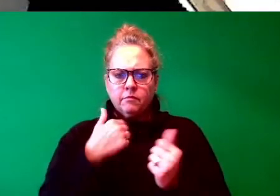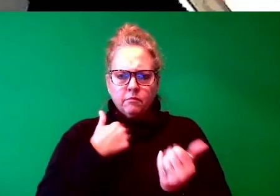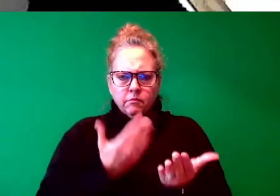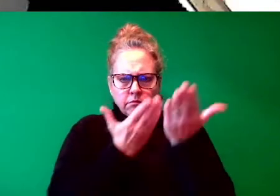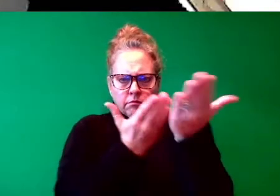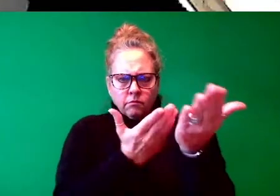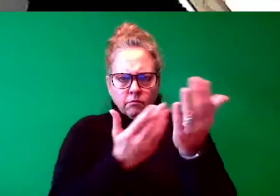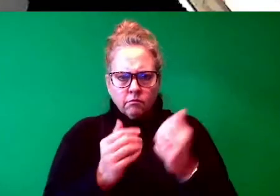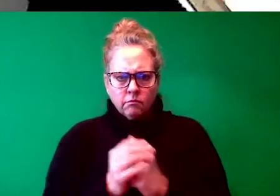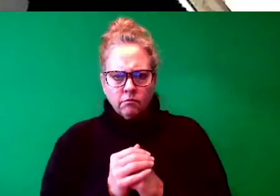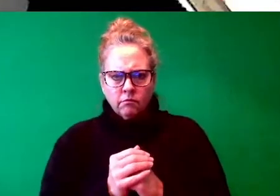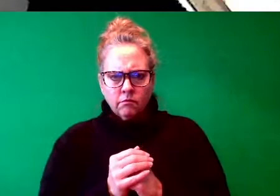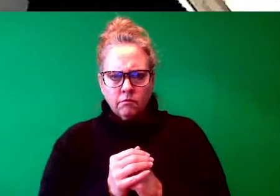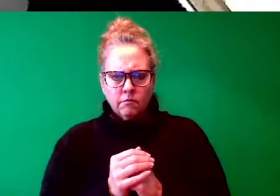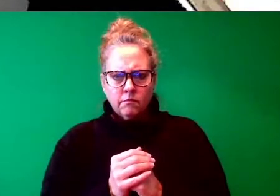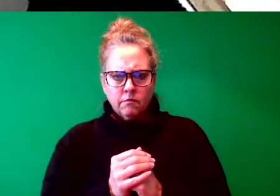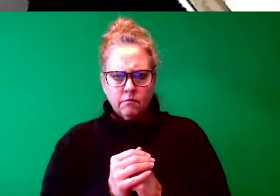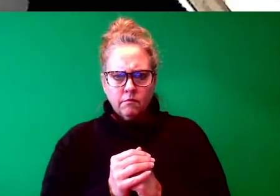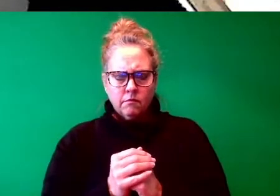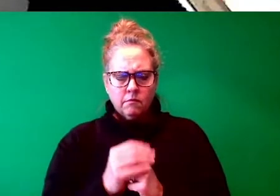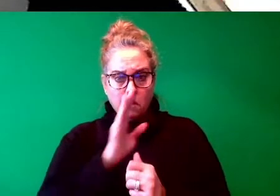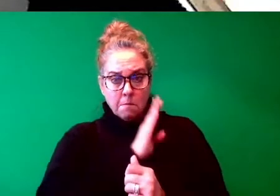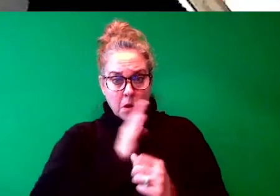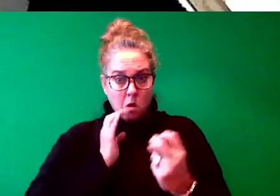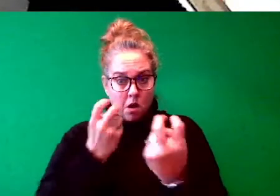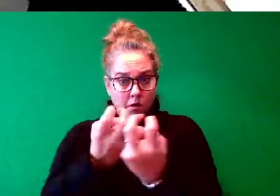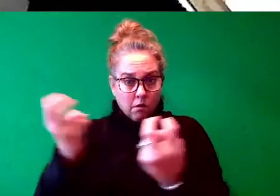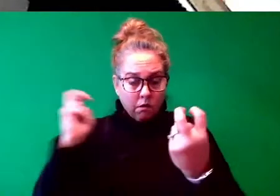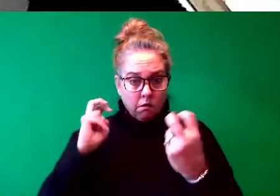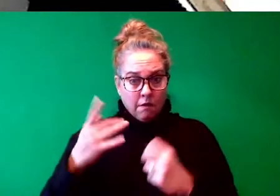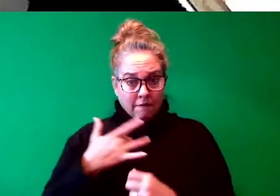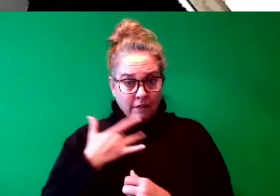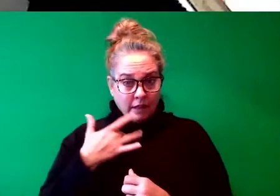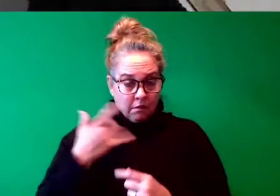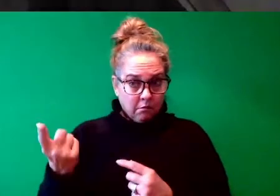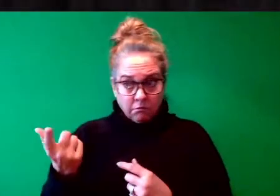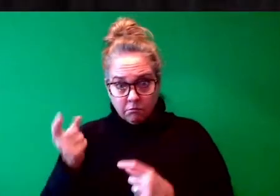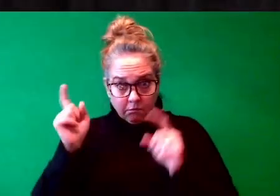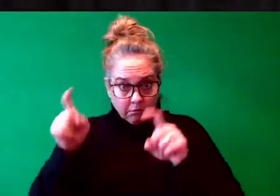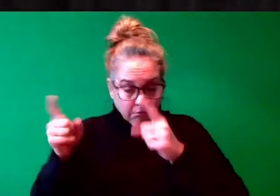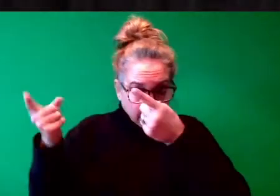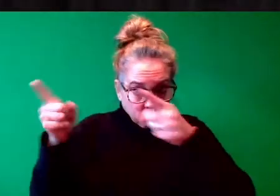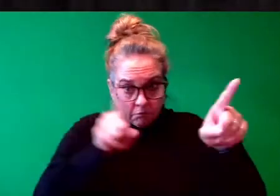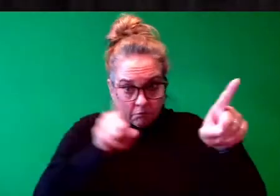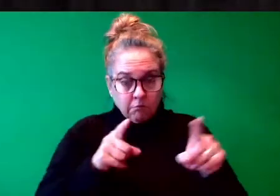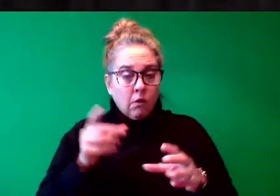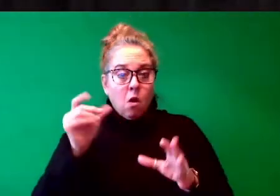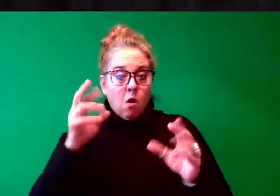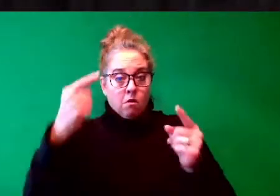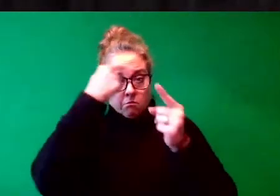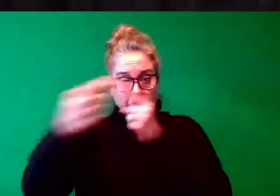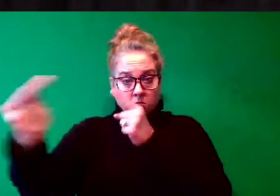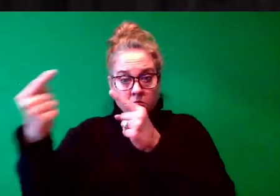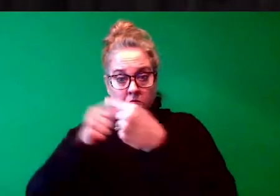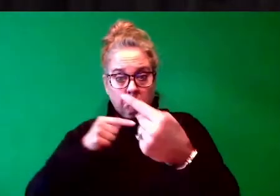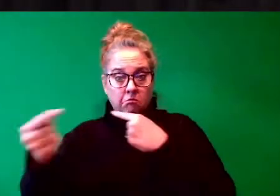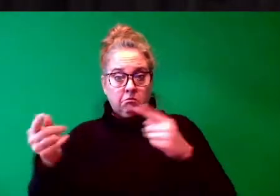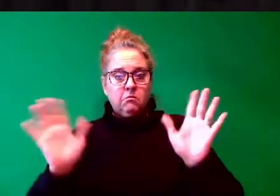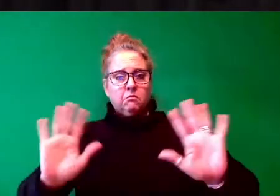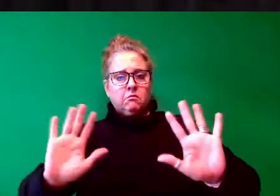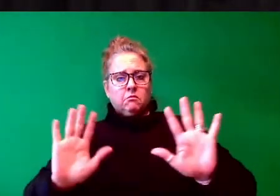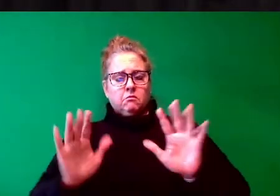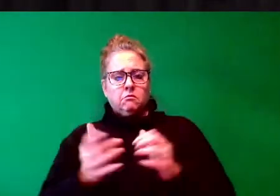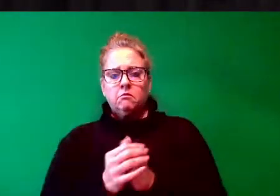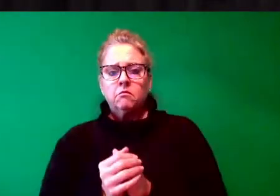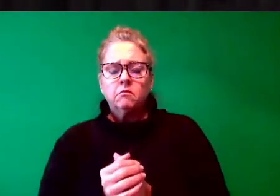there is more agreement than there is disagreement. I think we all agree that the vaccine works, is helpful,